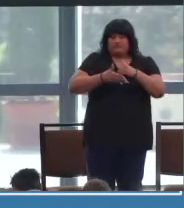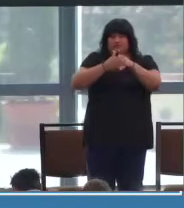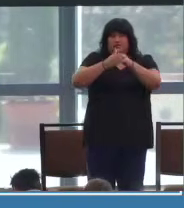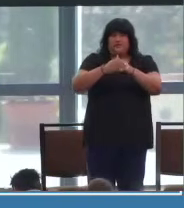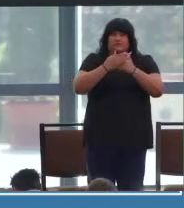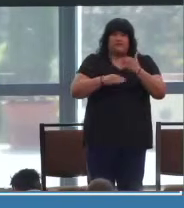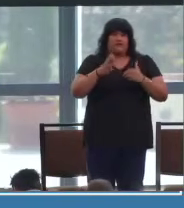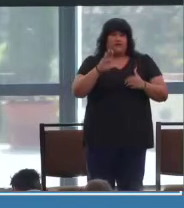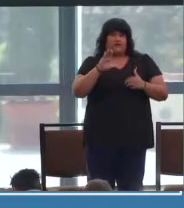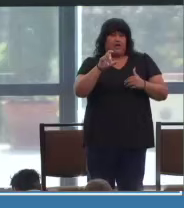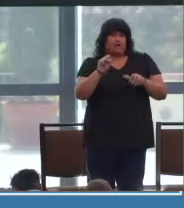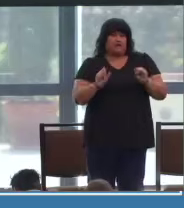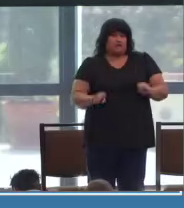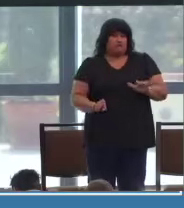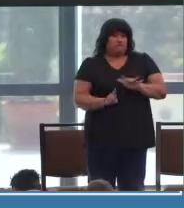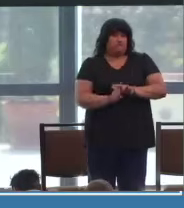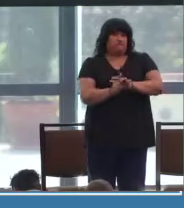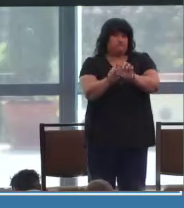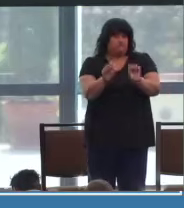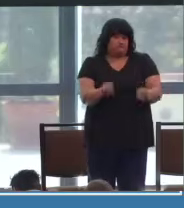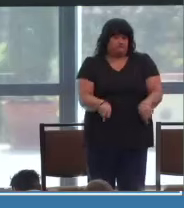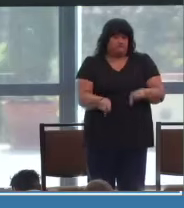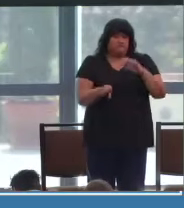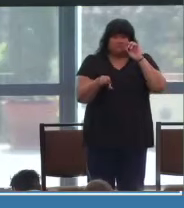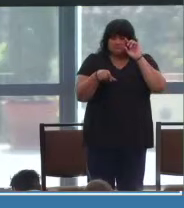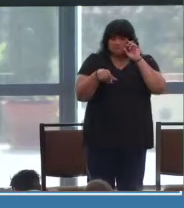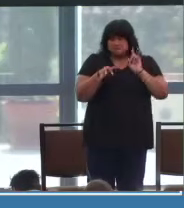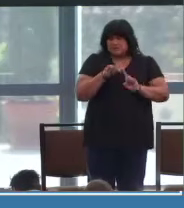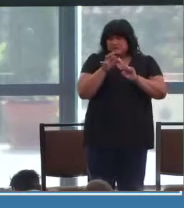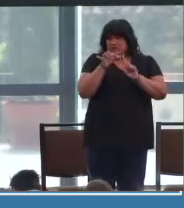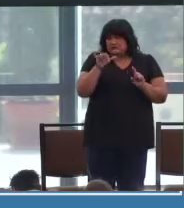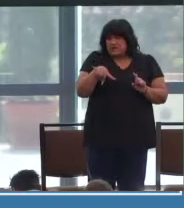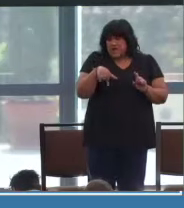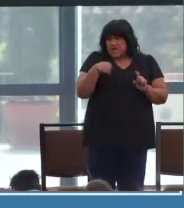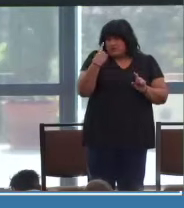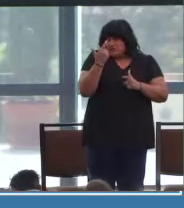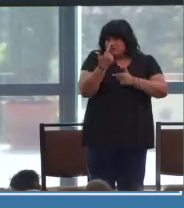clots that could occur. And otherwise, I think that's the